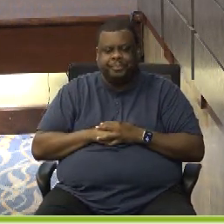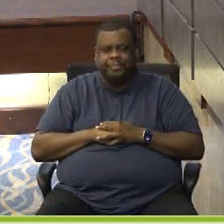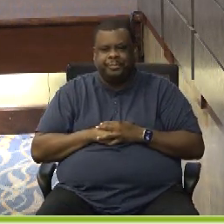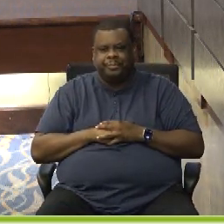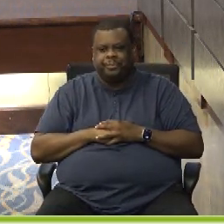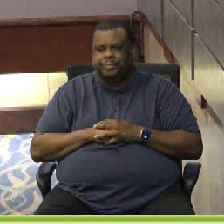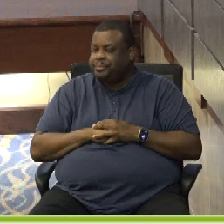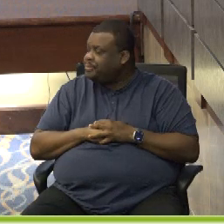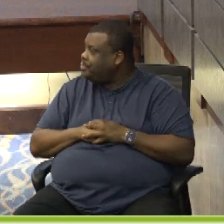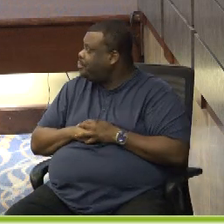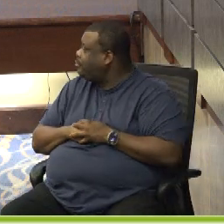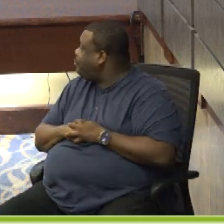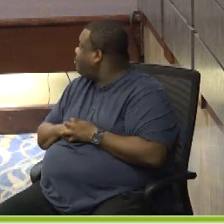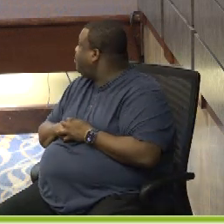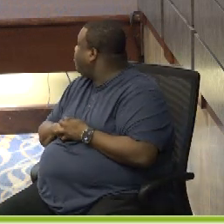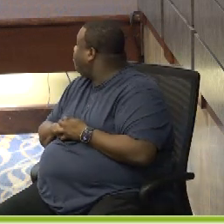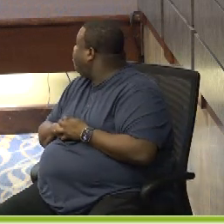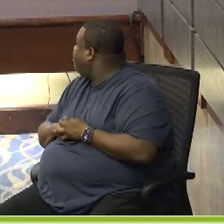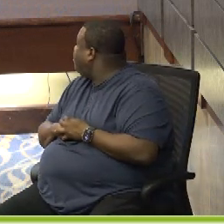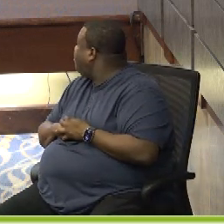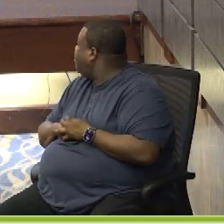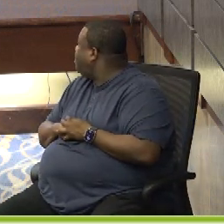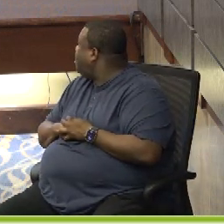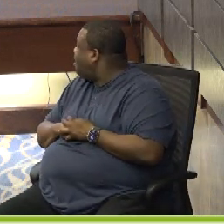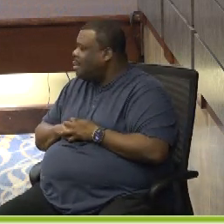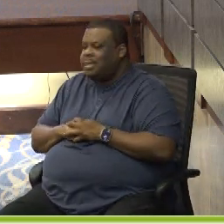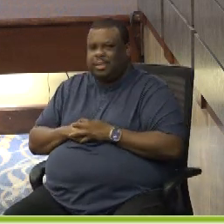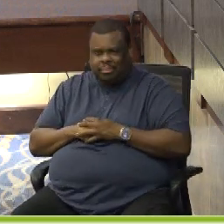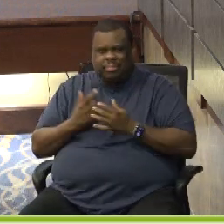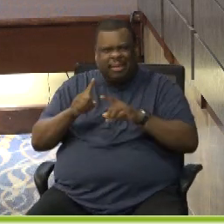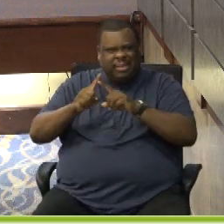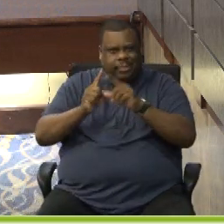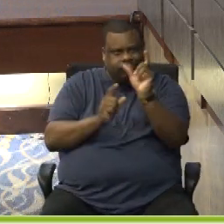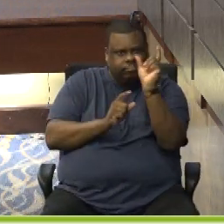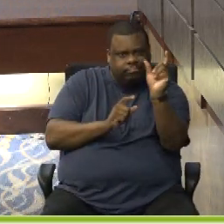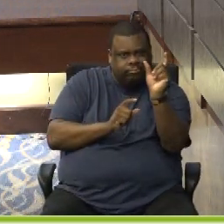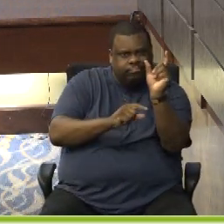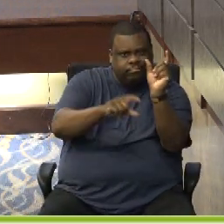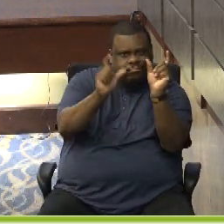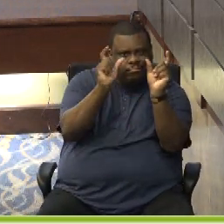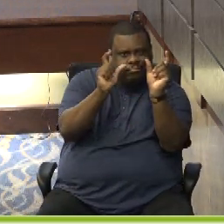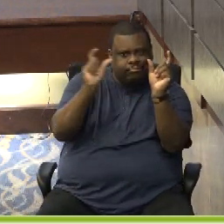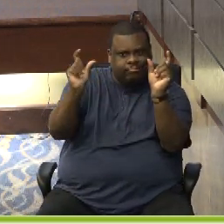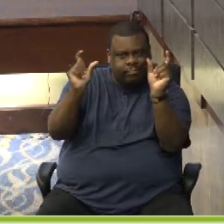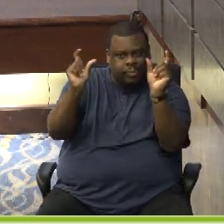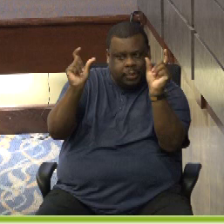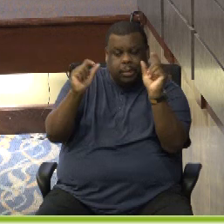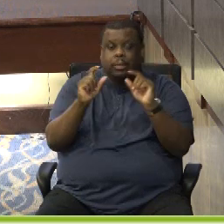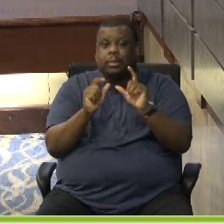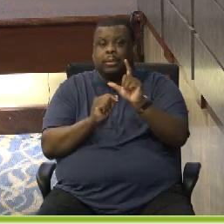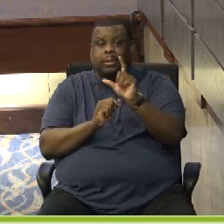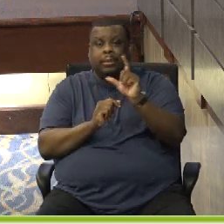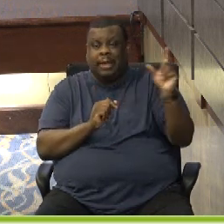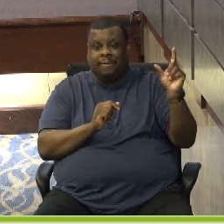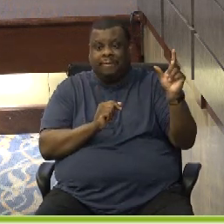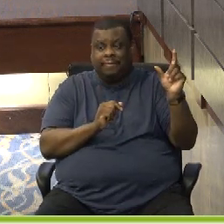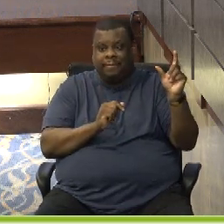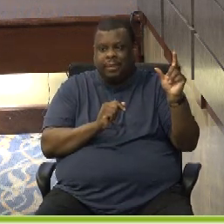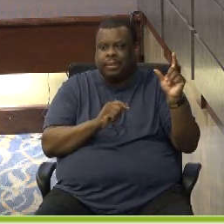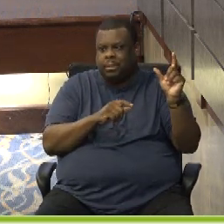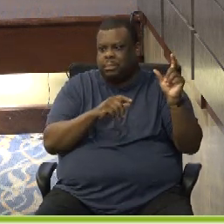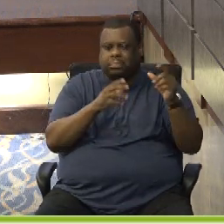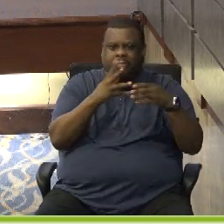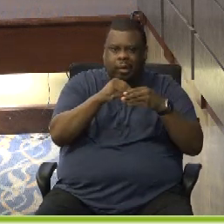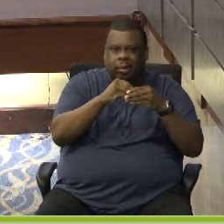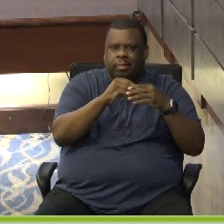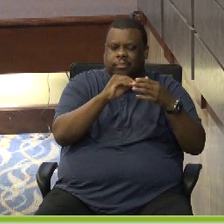different lockups, we tried to create a system that gives a lot of flexibility. We have on the left, there's one that works well over photography.